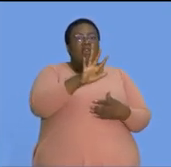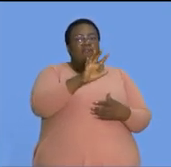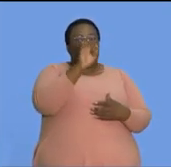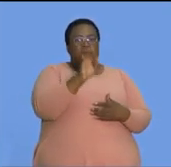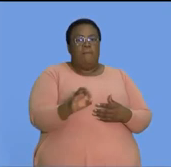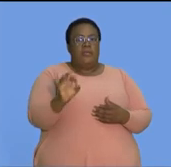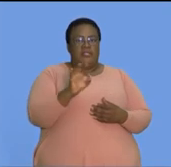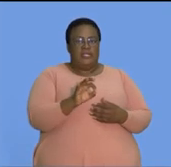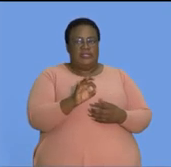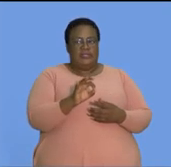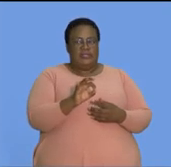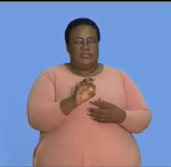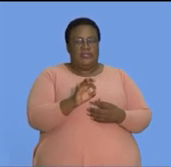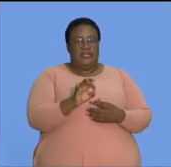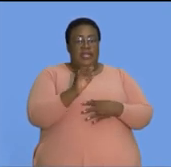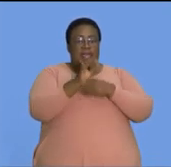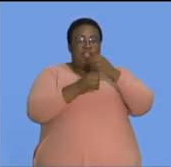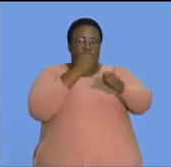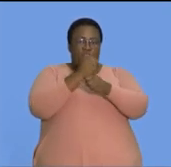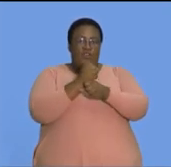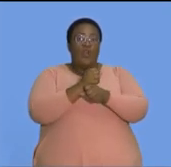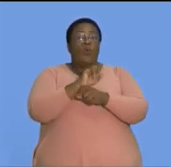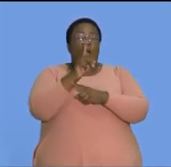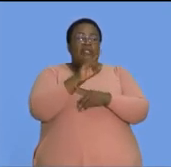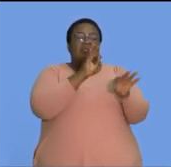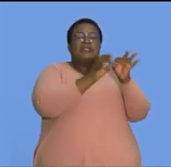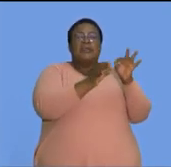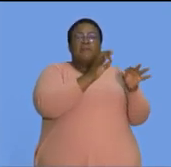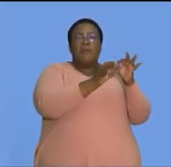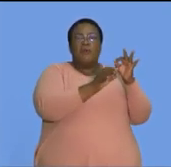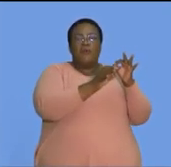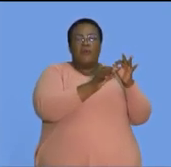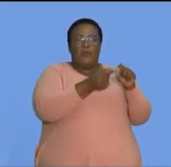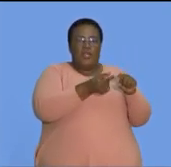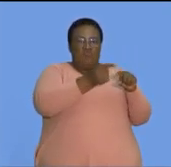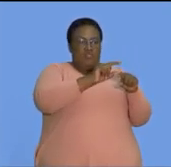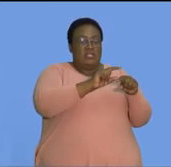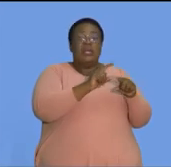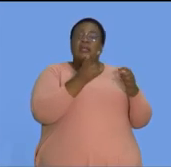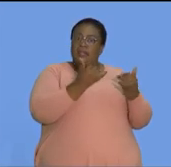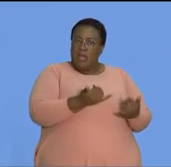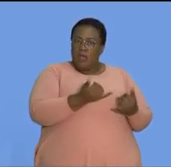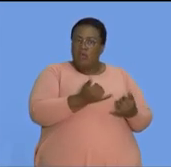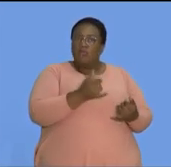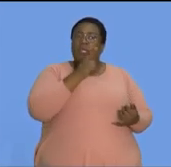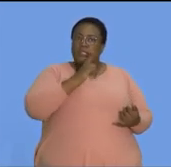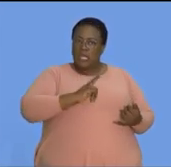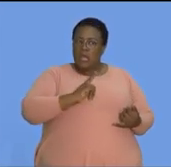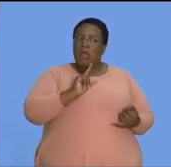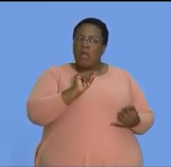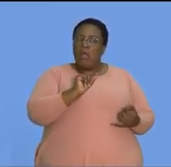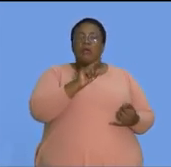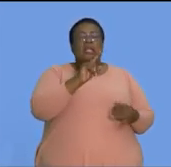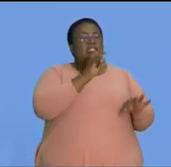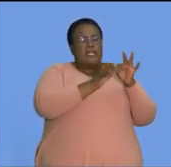simple interest. You see, now the very big thing here is Now they are telling us that this is simple interest. So